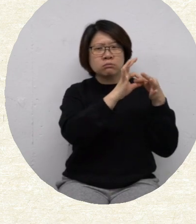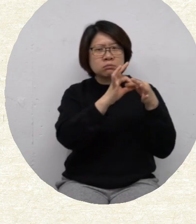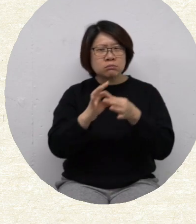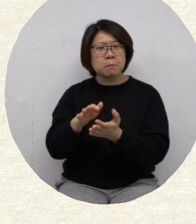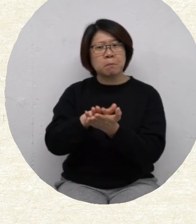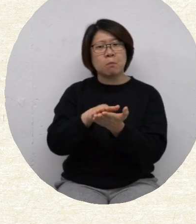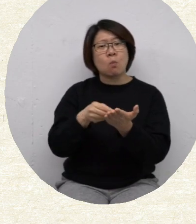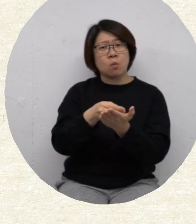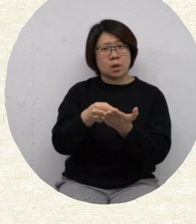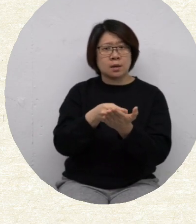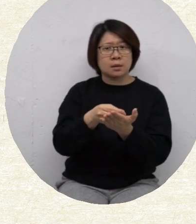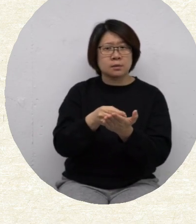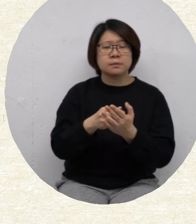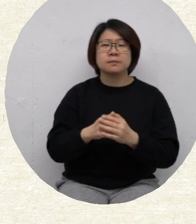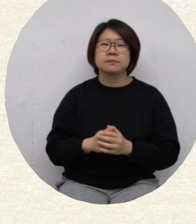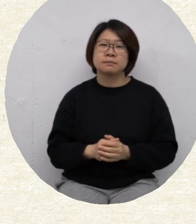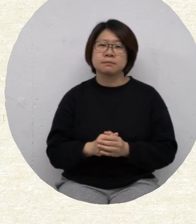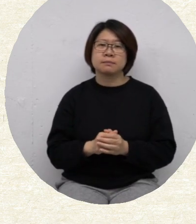Thank you.